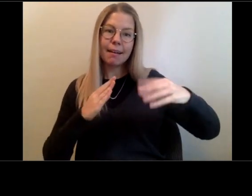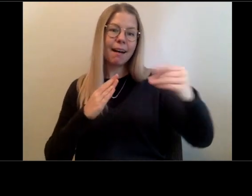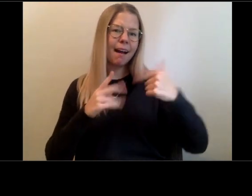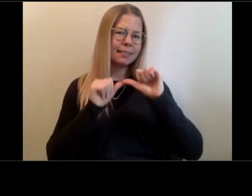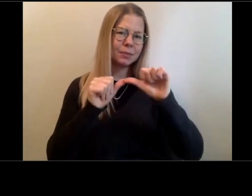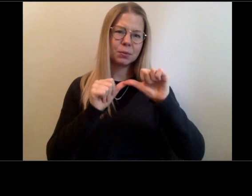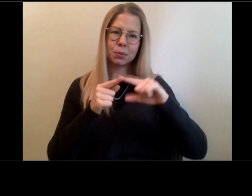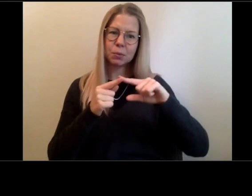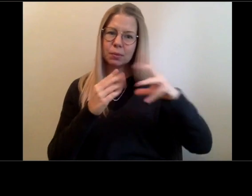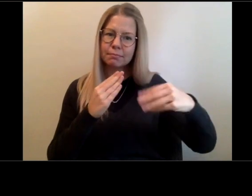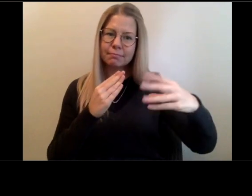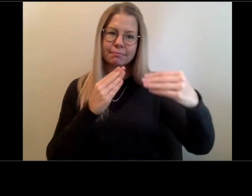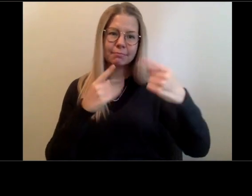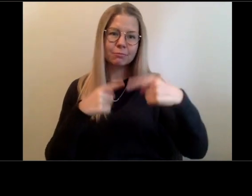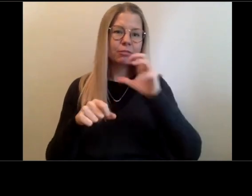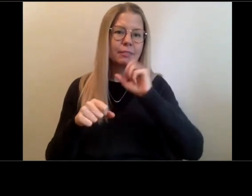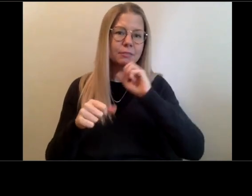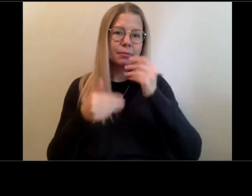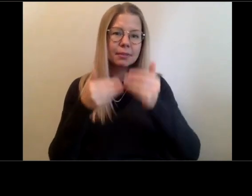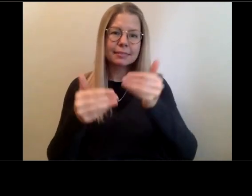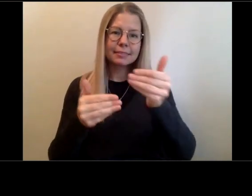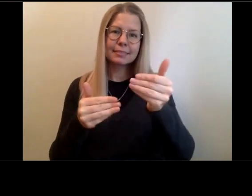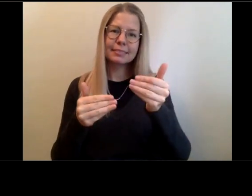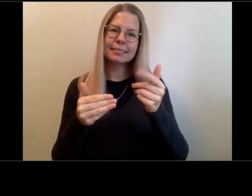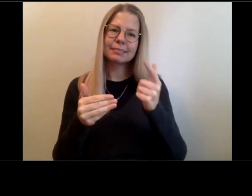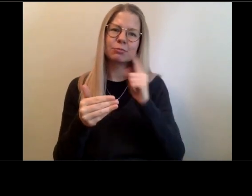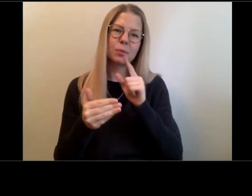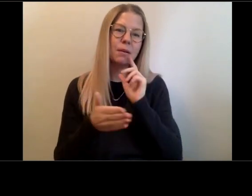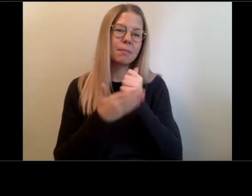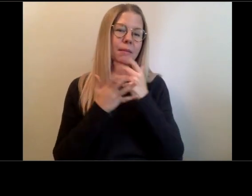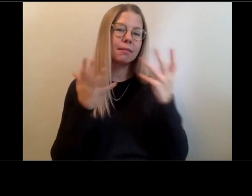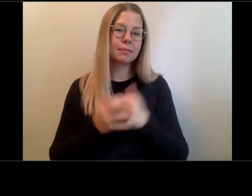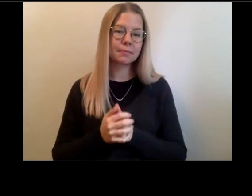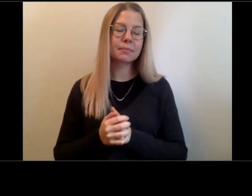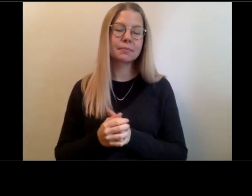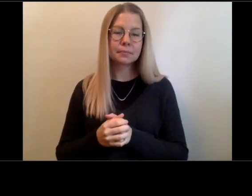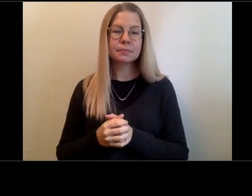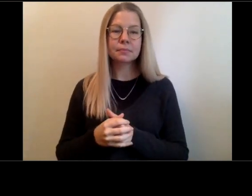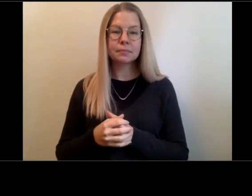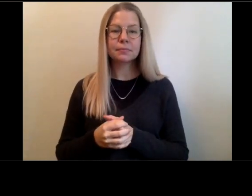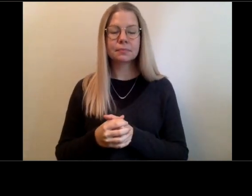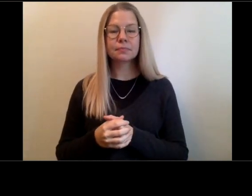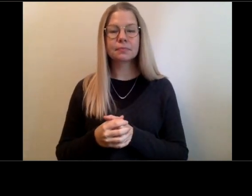age helps immensely. So